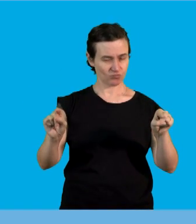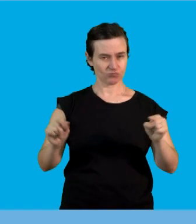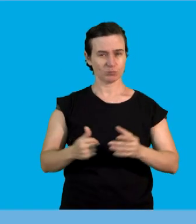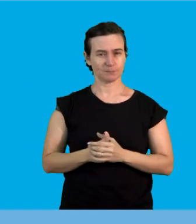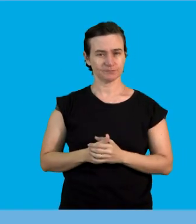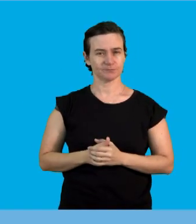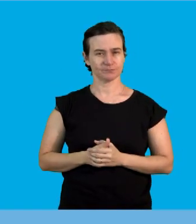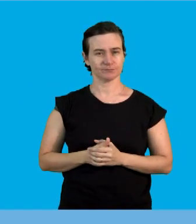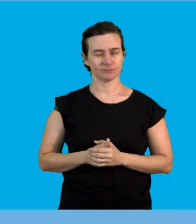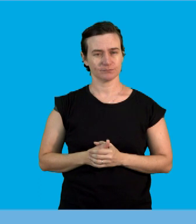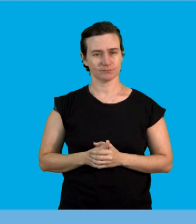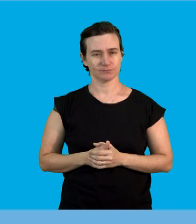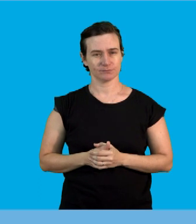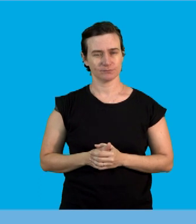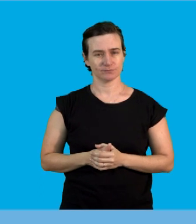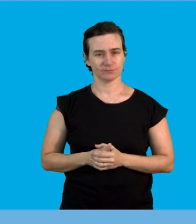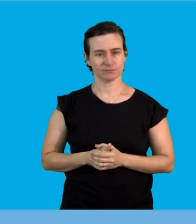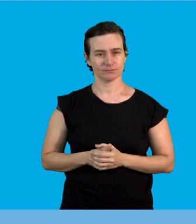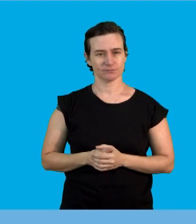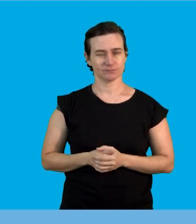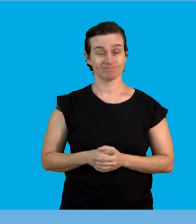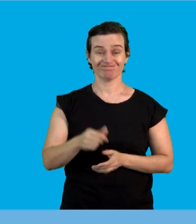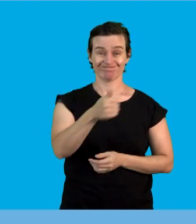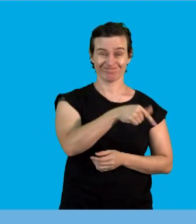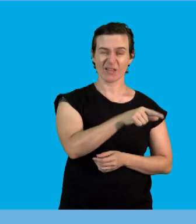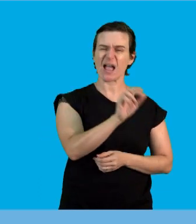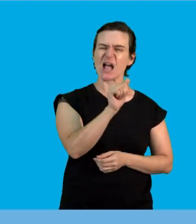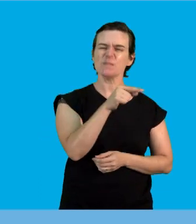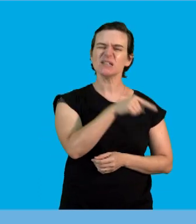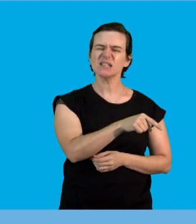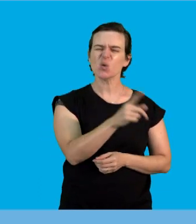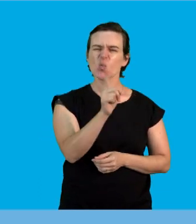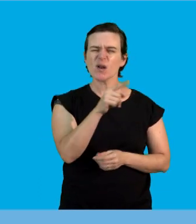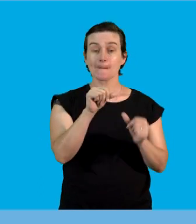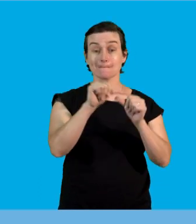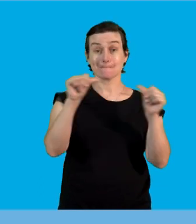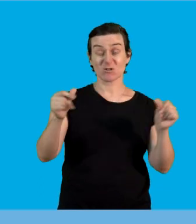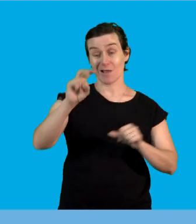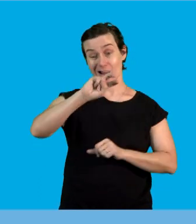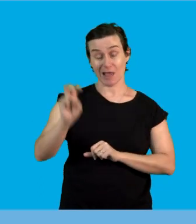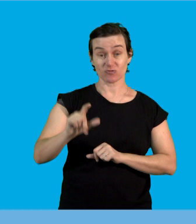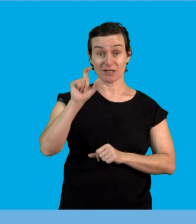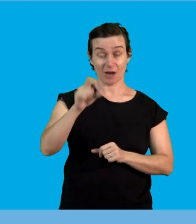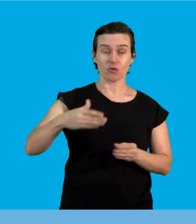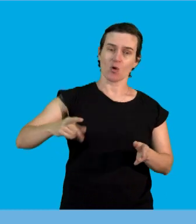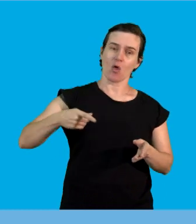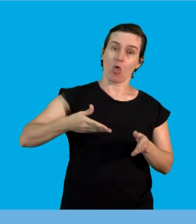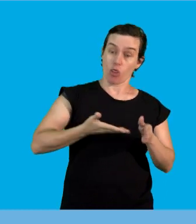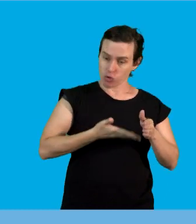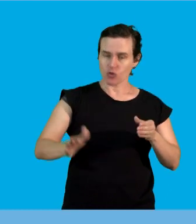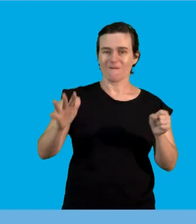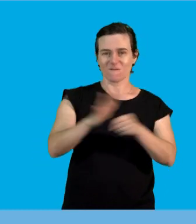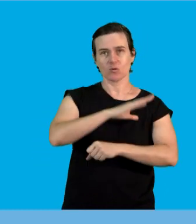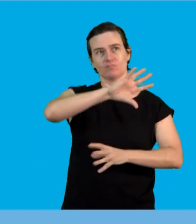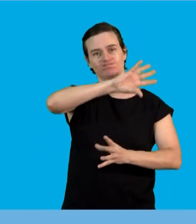the potential difference across the 3 cells. And then the ammeter is a device that is used to measure the electric current